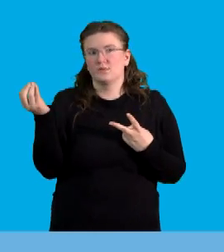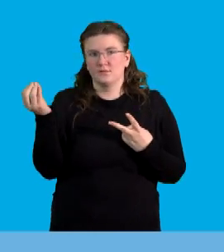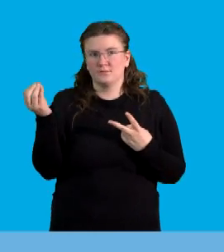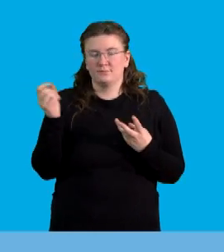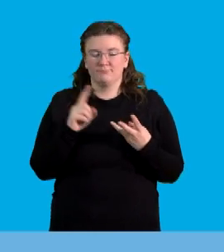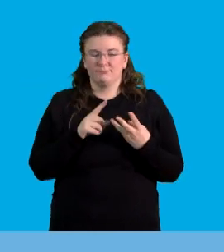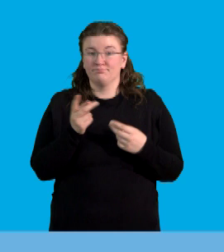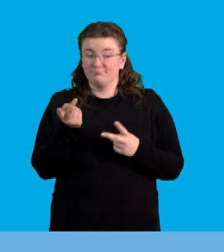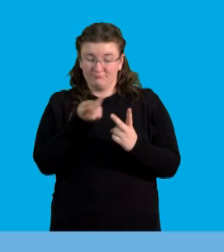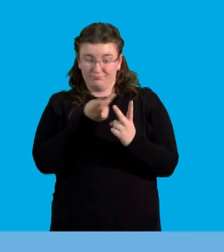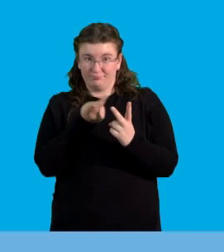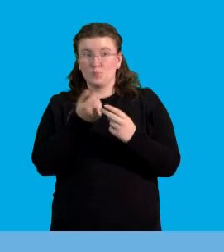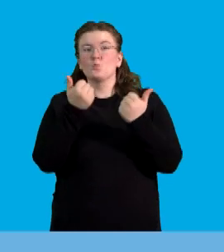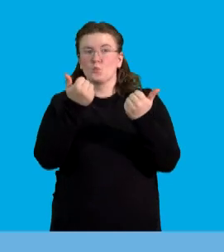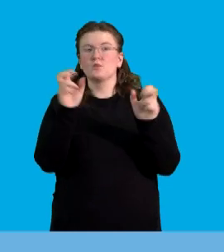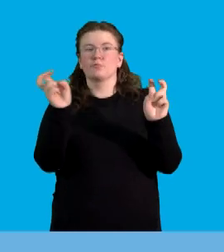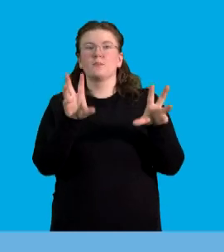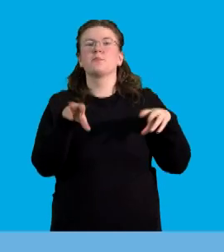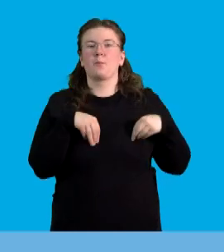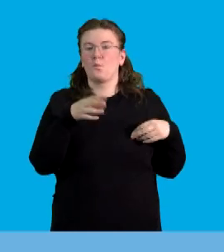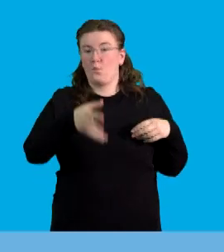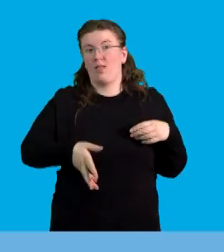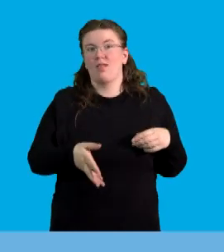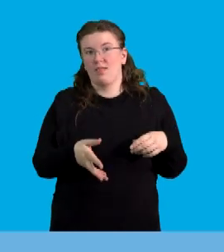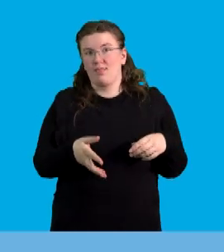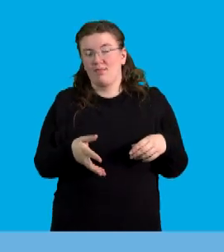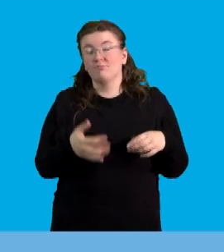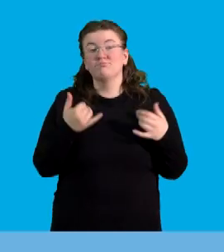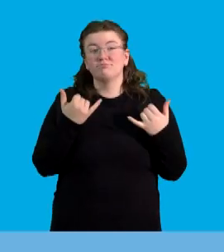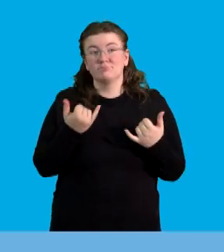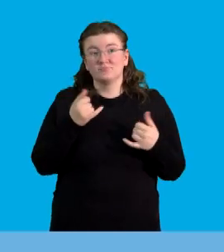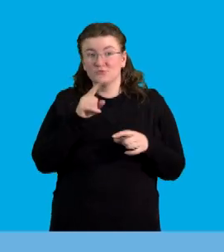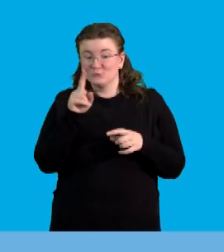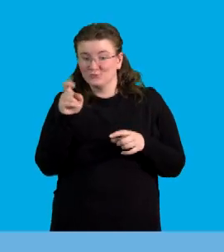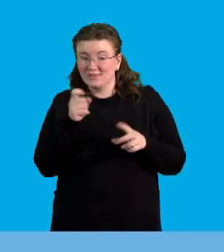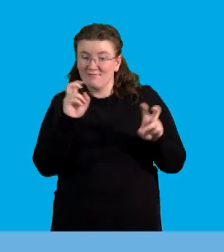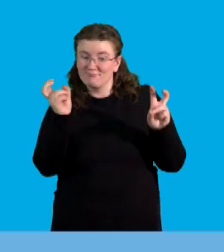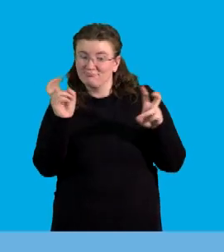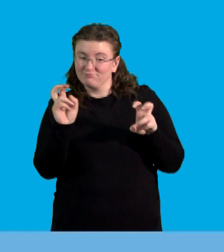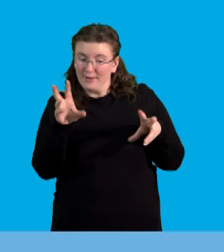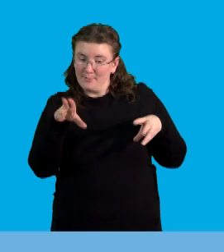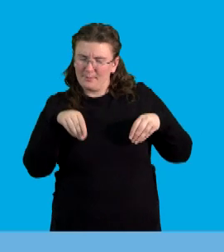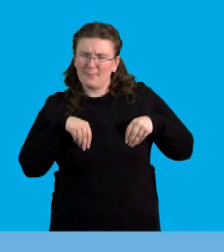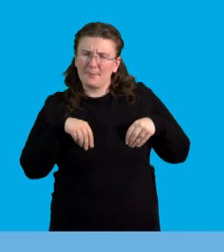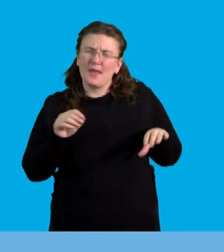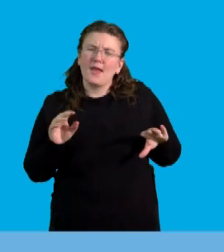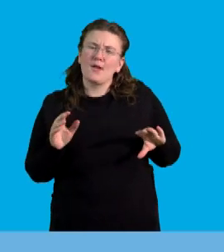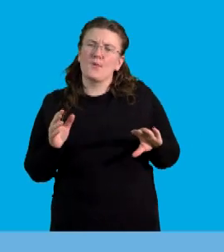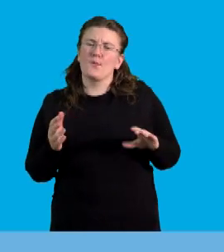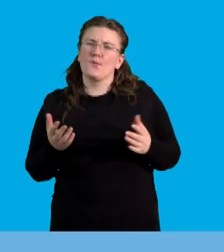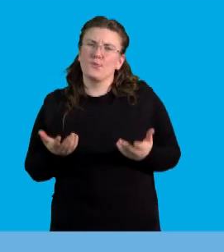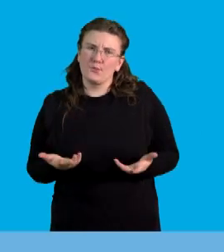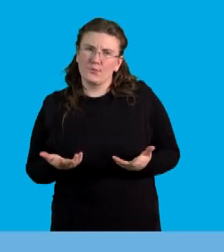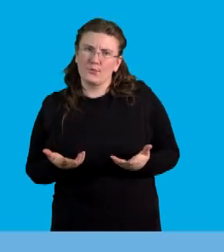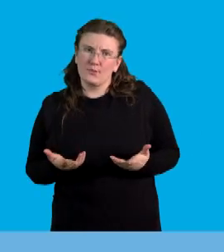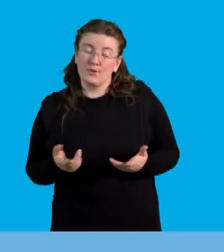gold. Those are good conductors of electricity. So question now is, how is electricity conducted in these